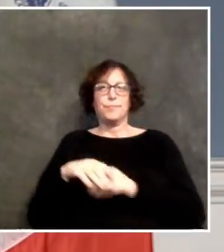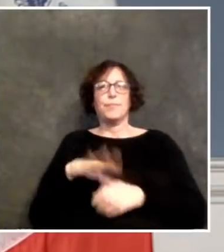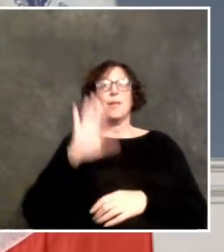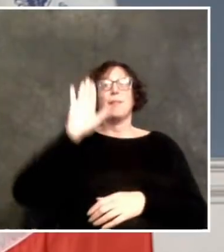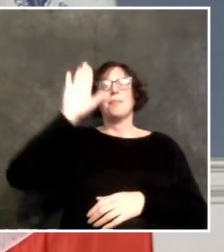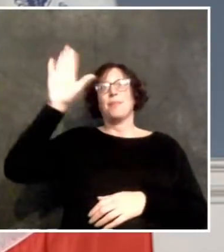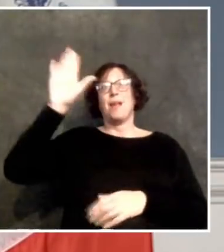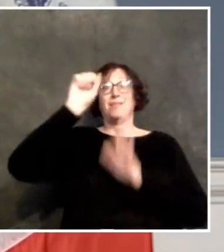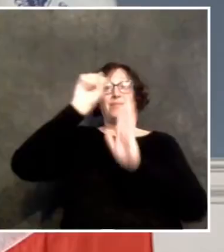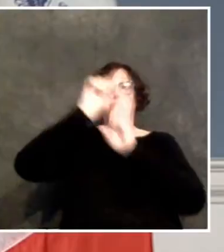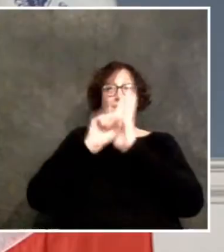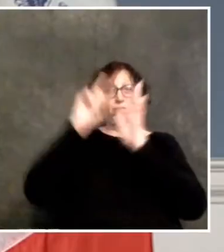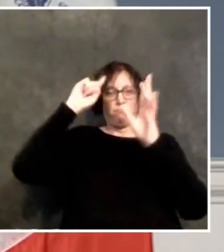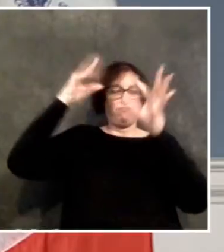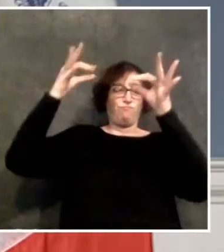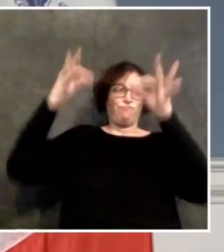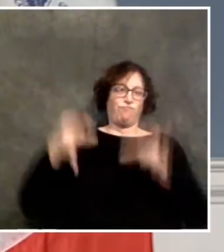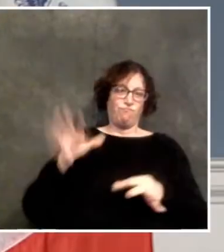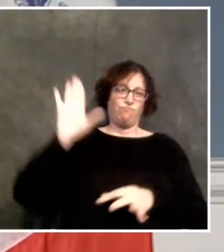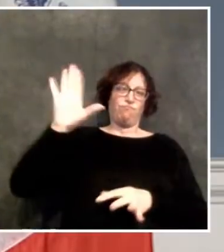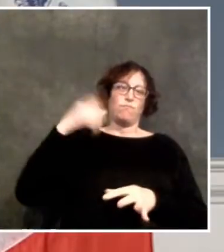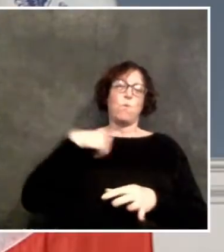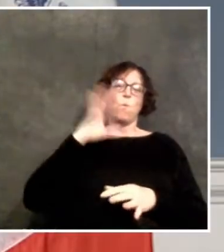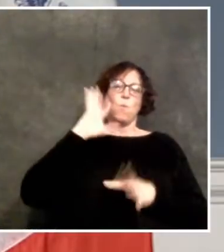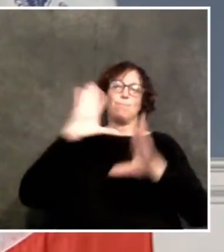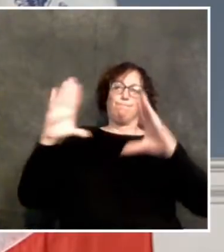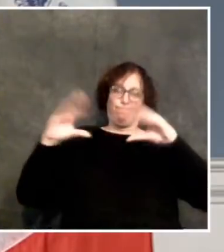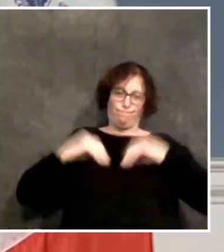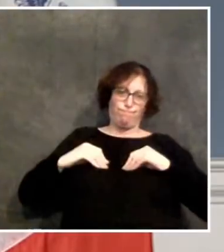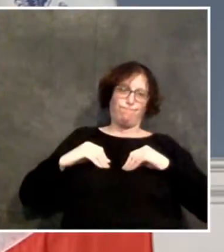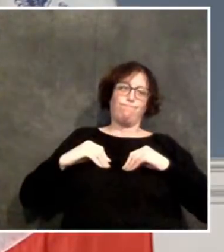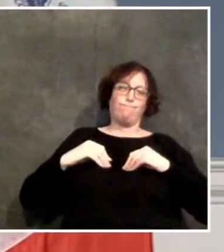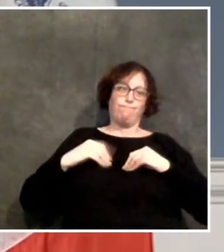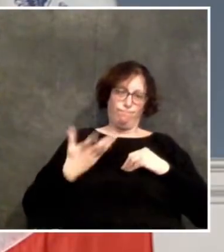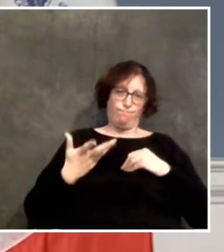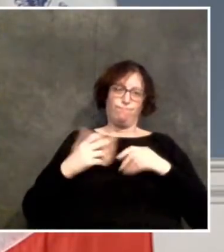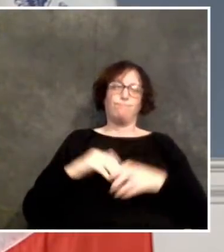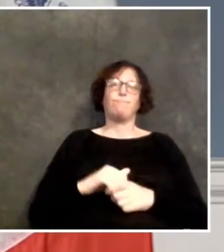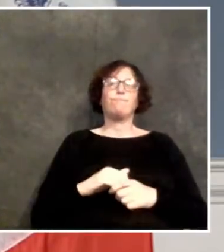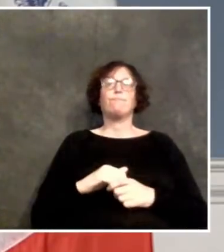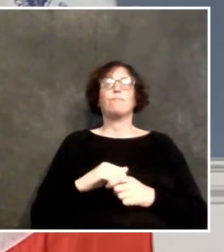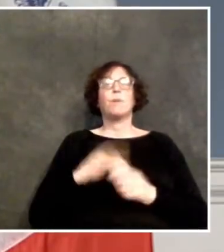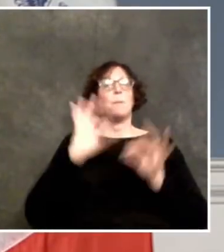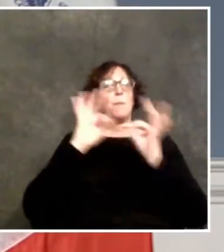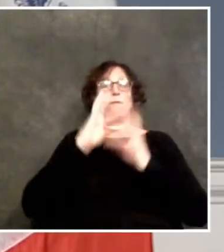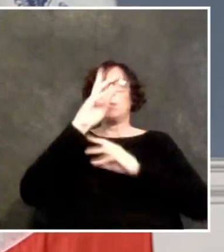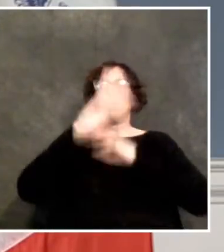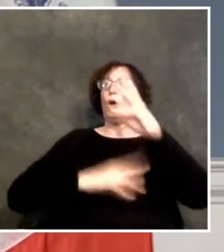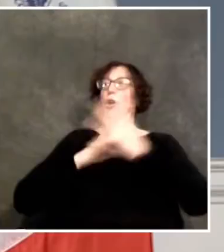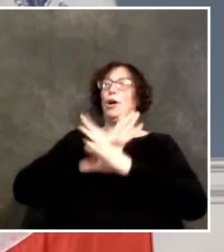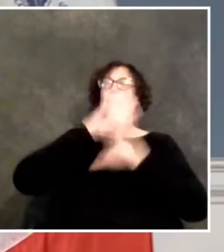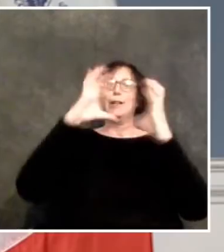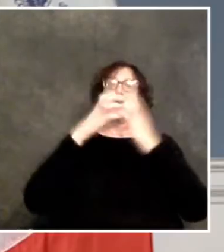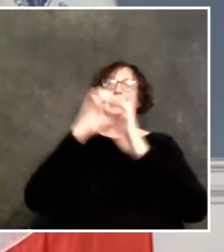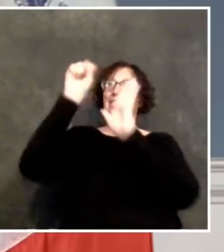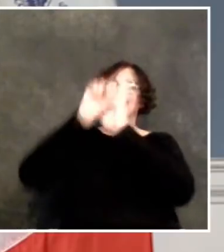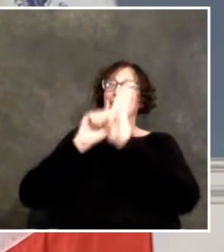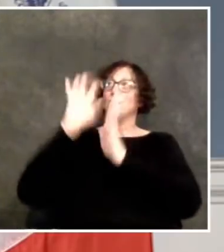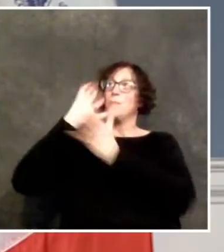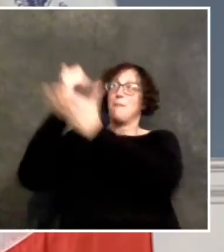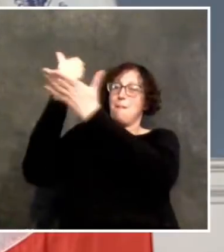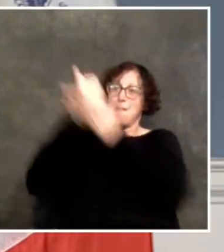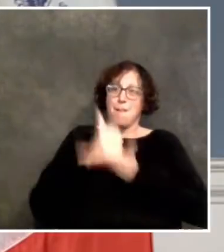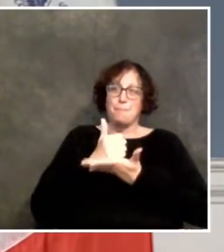I think in a perfect world, it would have been, the state holding the city harmless. We were not held harmless, but we